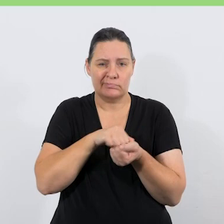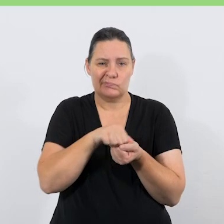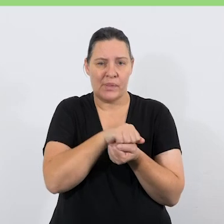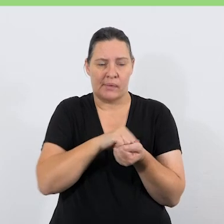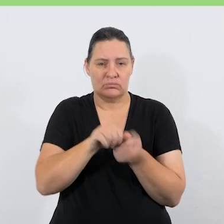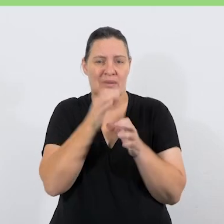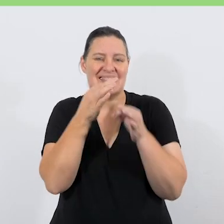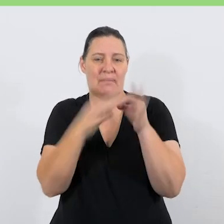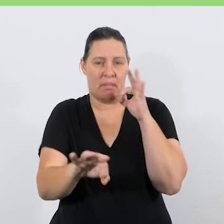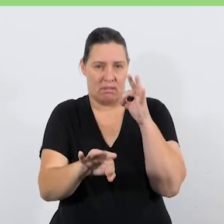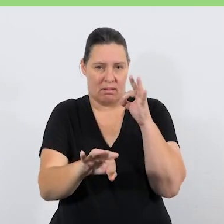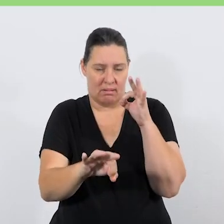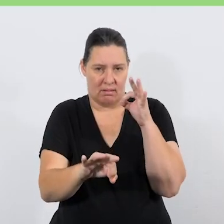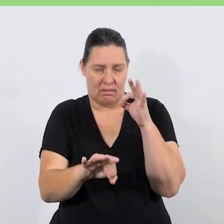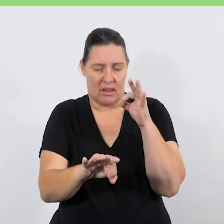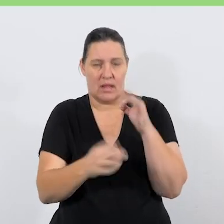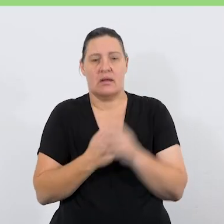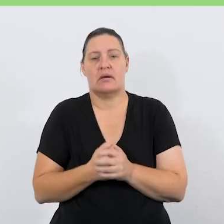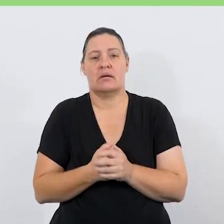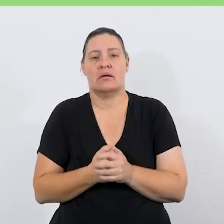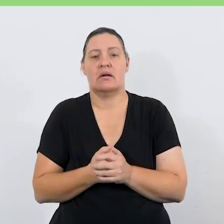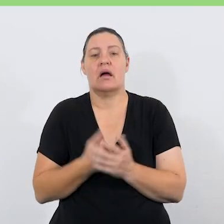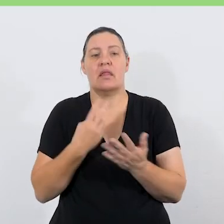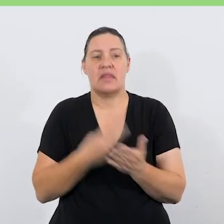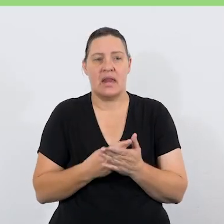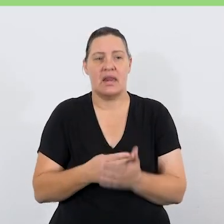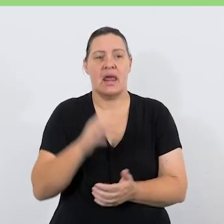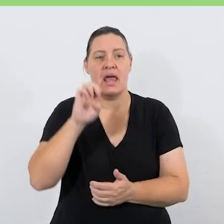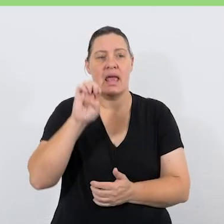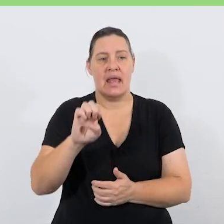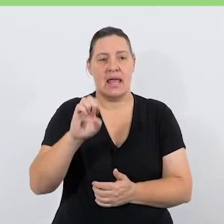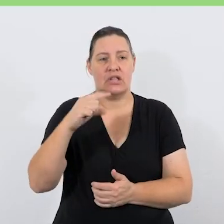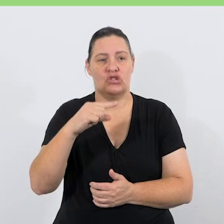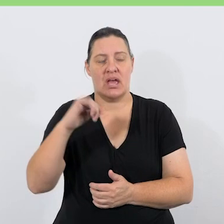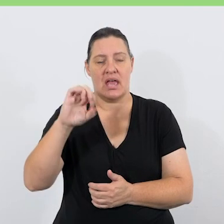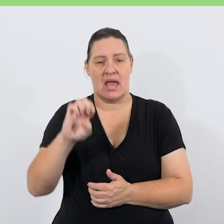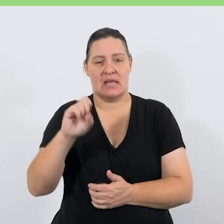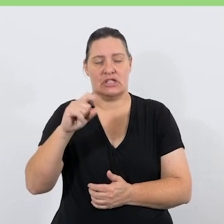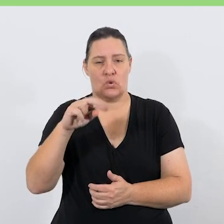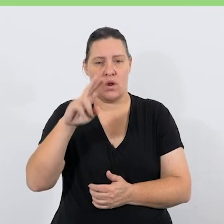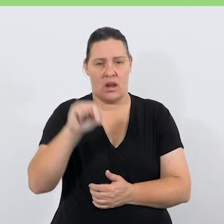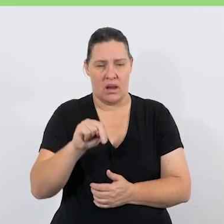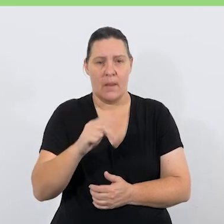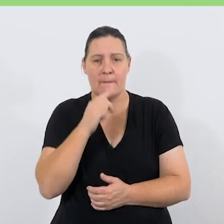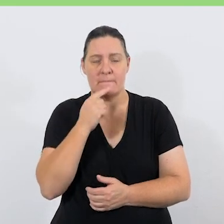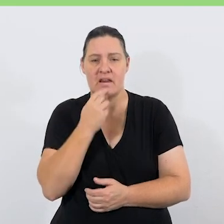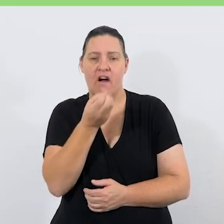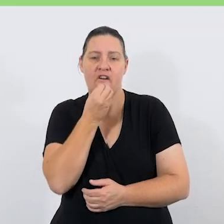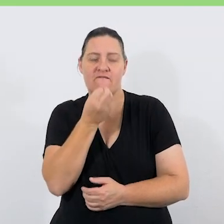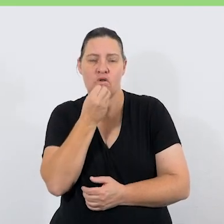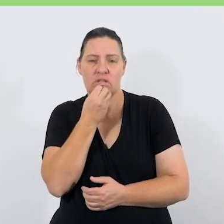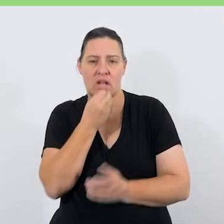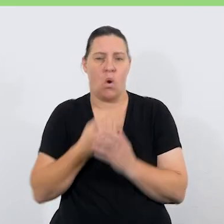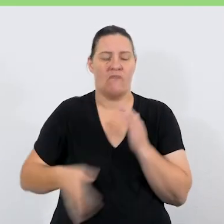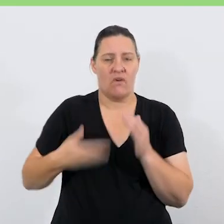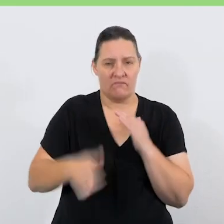smaller and simpler substances. And then we have egestion. Egestion is getting rid of undigested